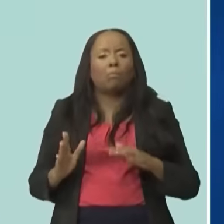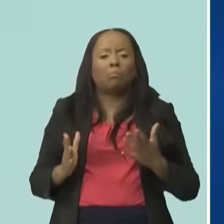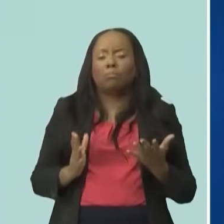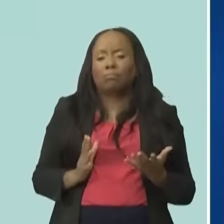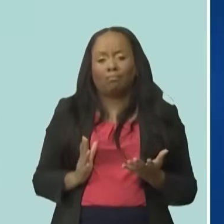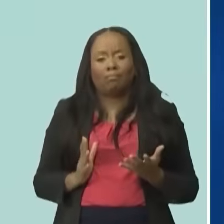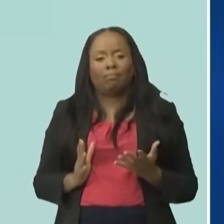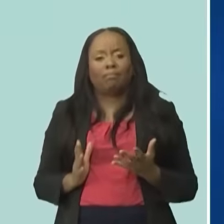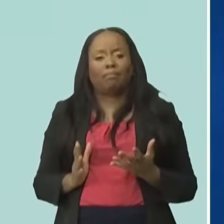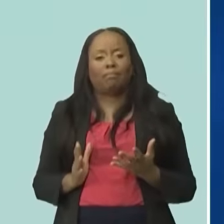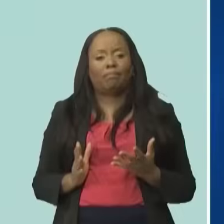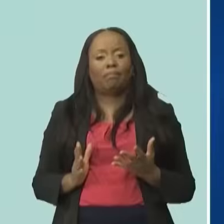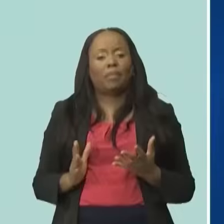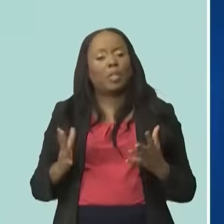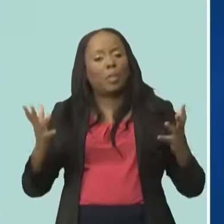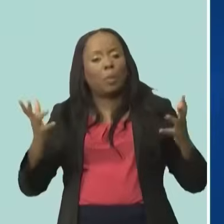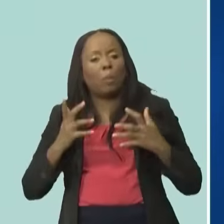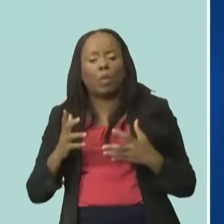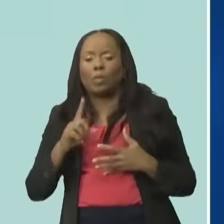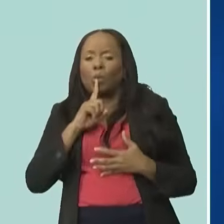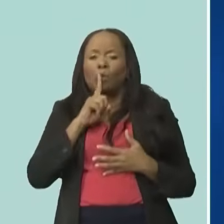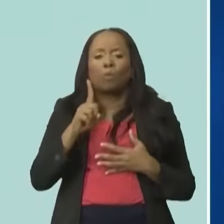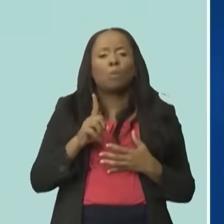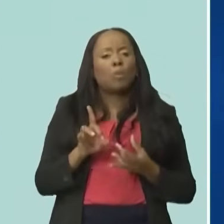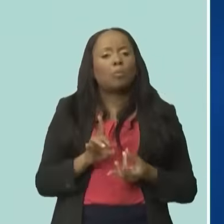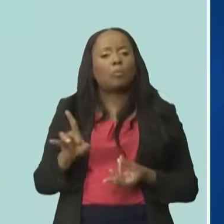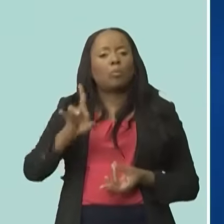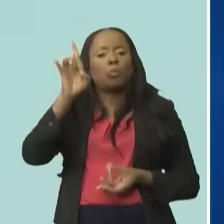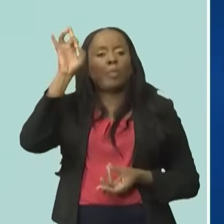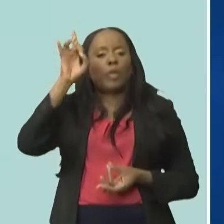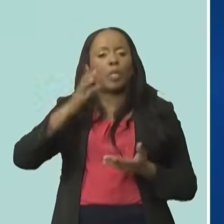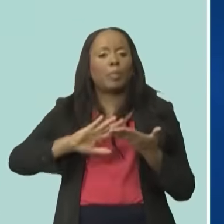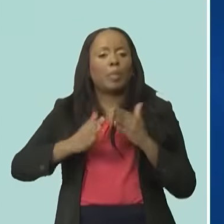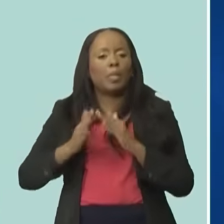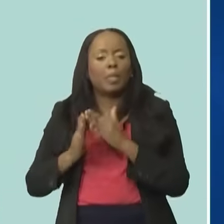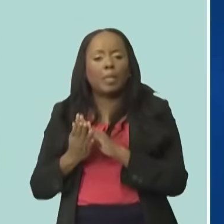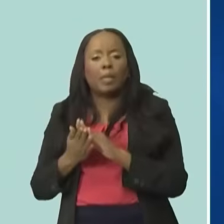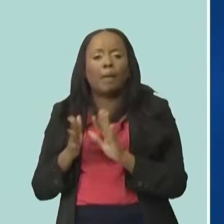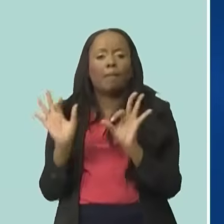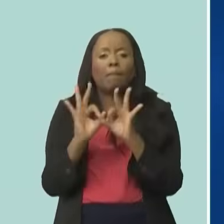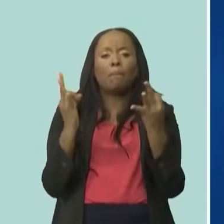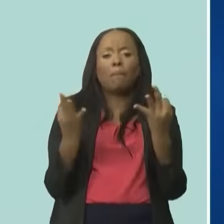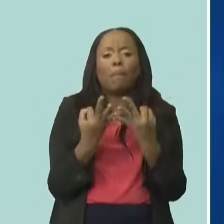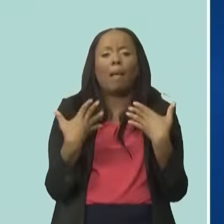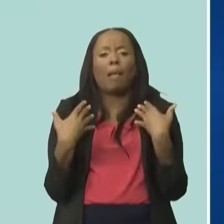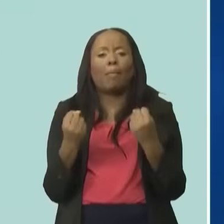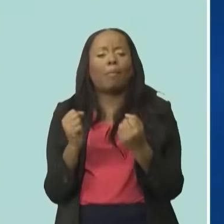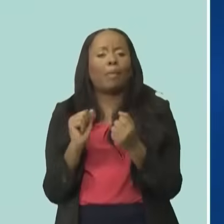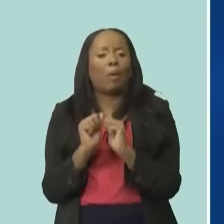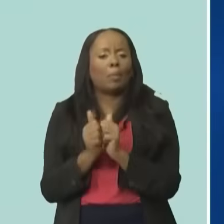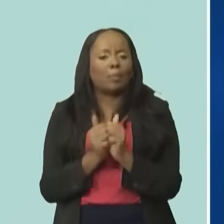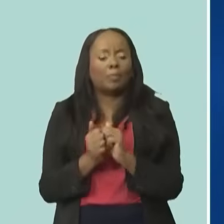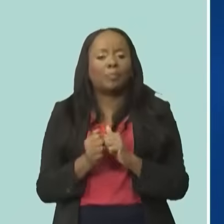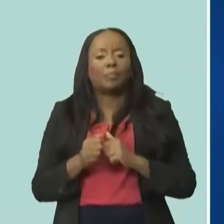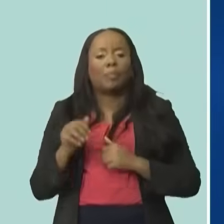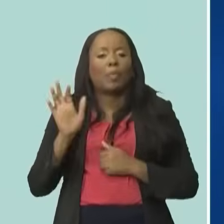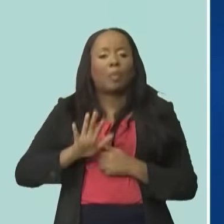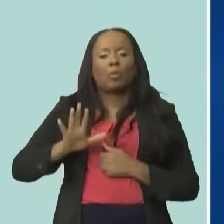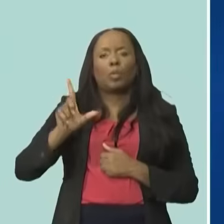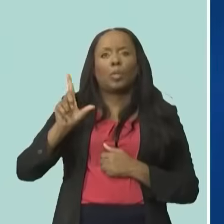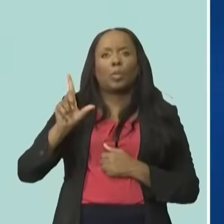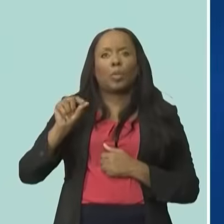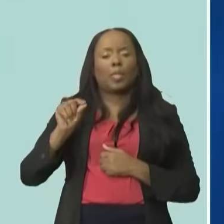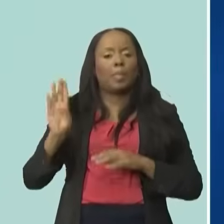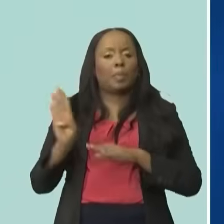say the event was staged to capture the spirit of the community, family, and healthy competition in Barbados. Over 20